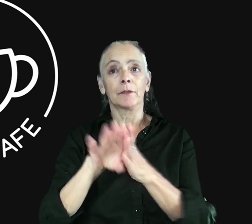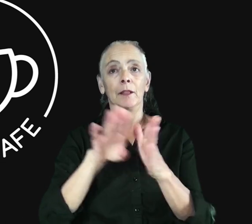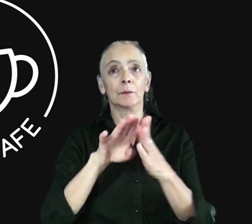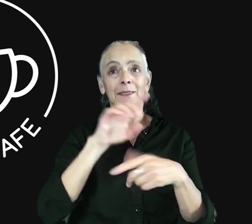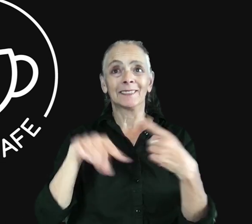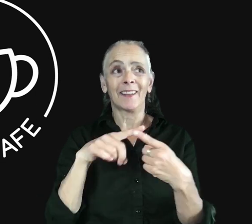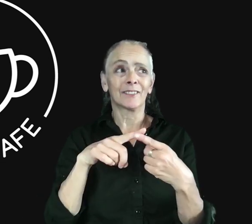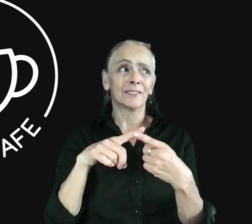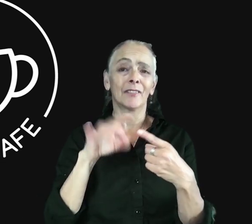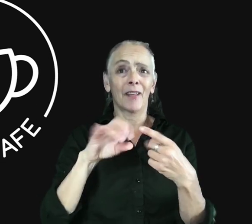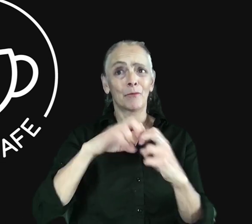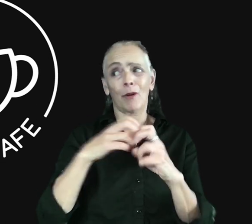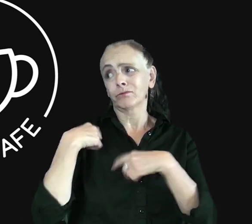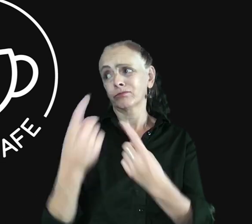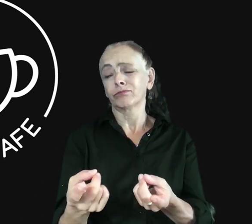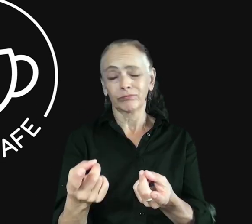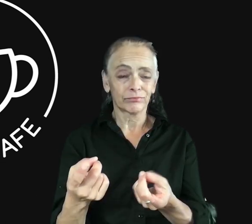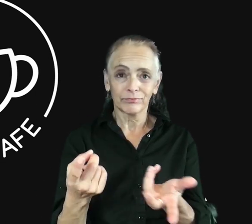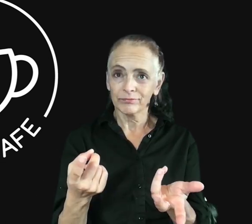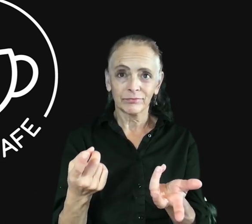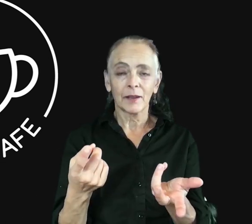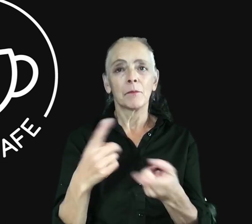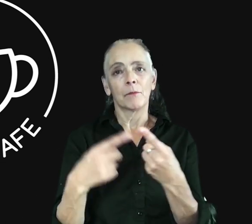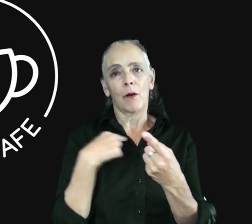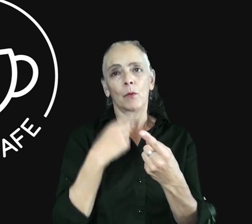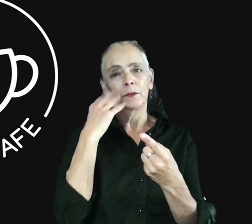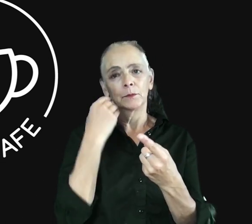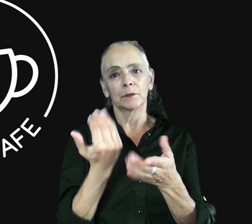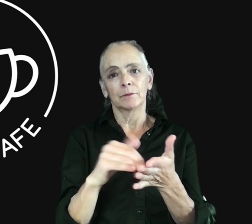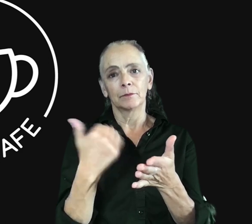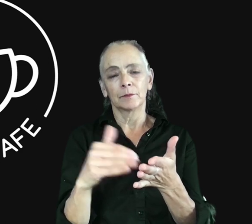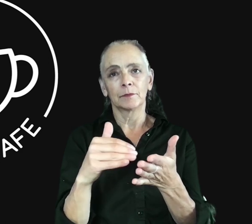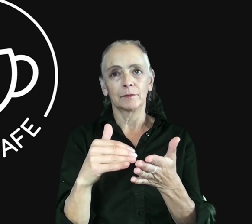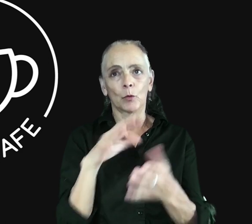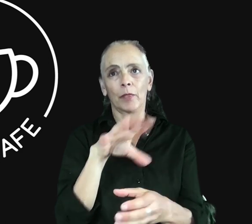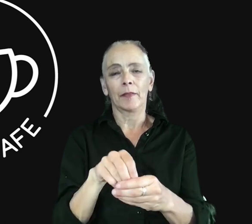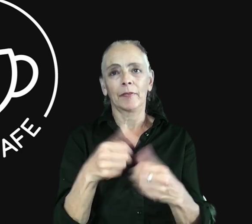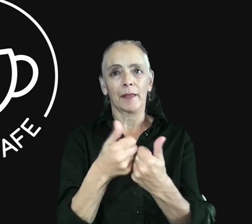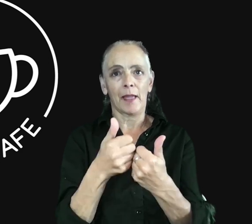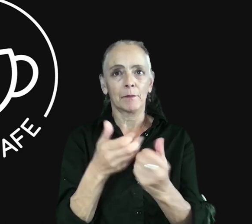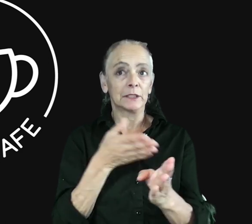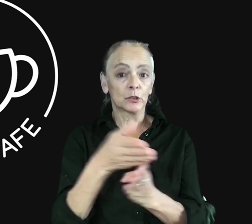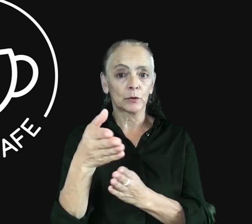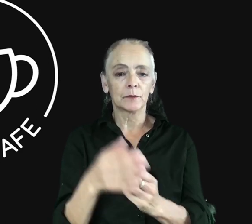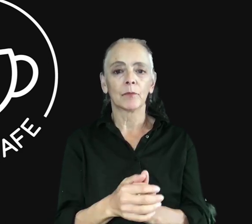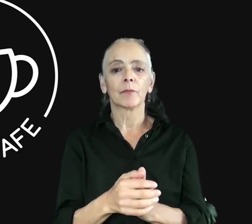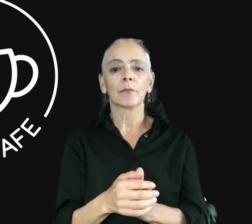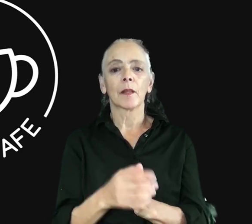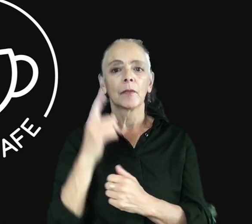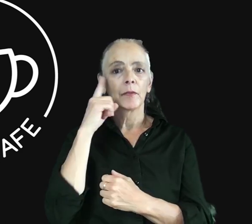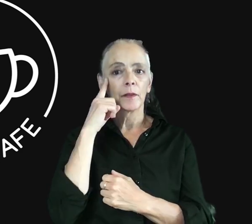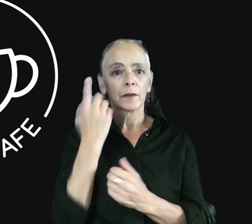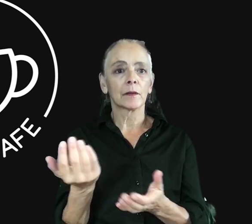itself but that's certainly something that we keep experiencing uh in the gaming industry and um i think uh